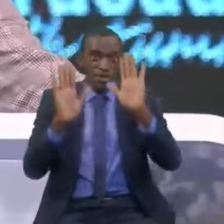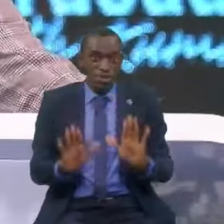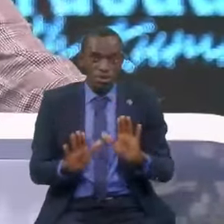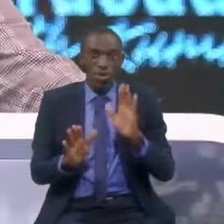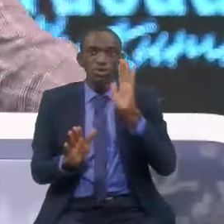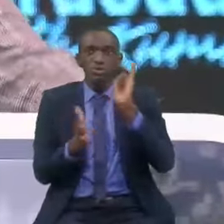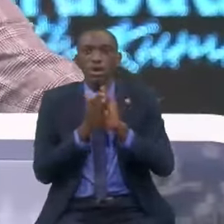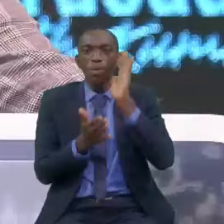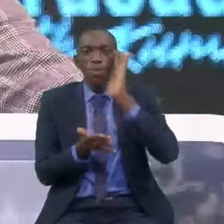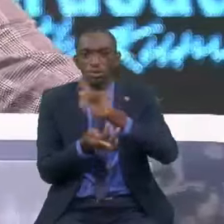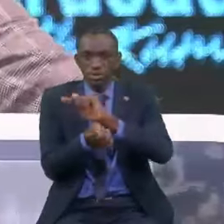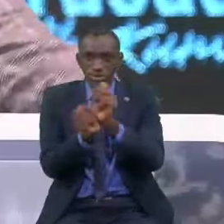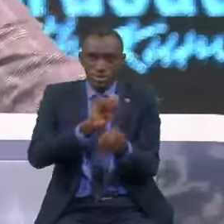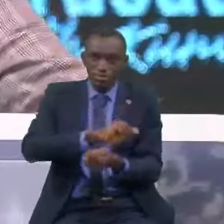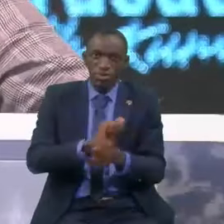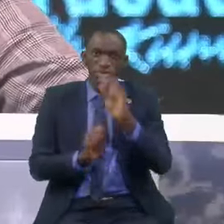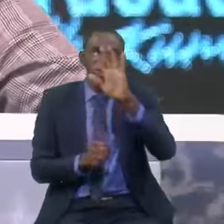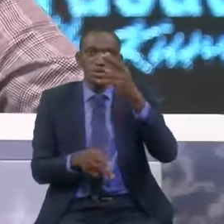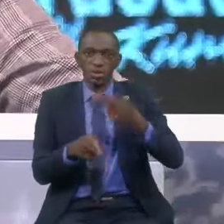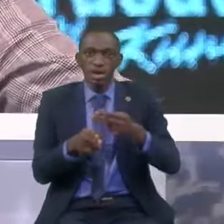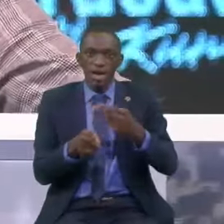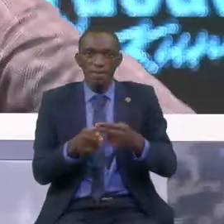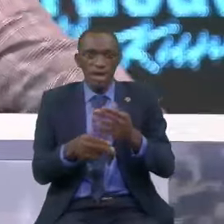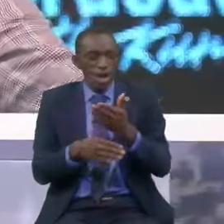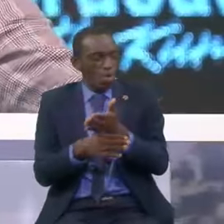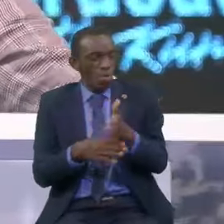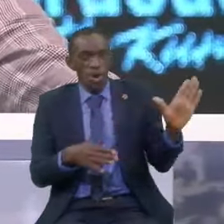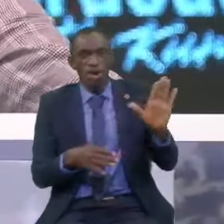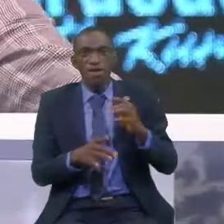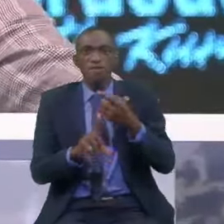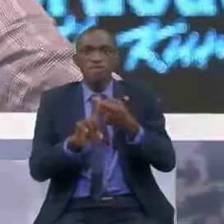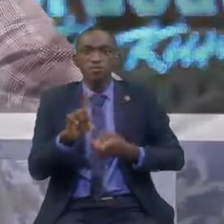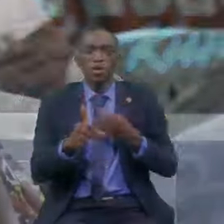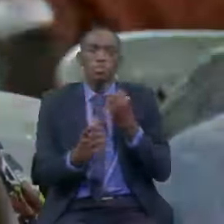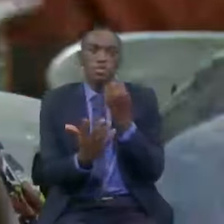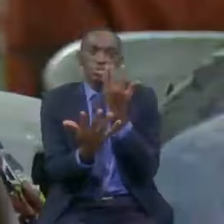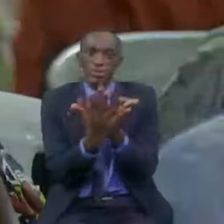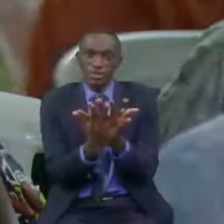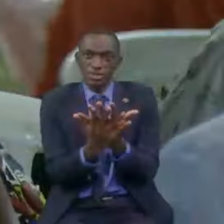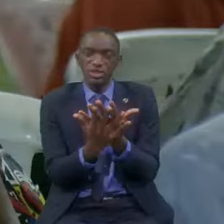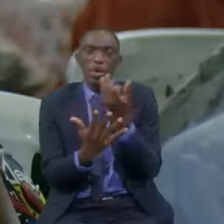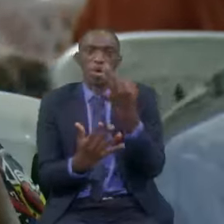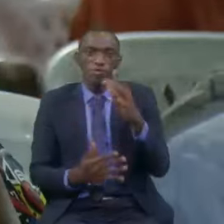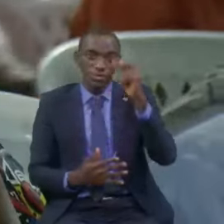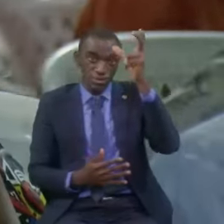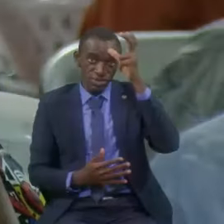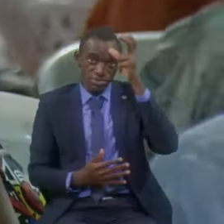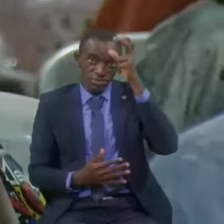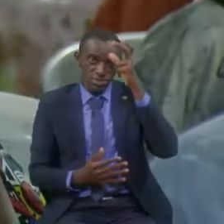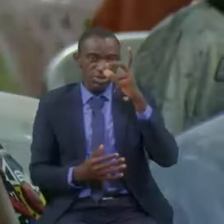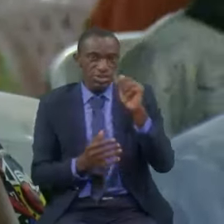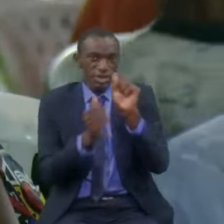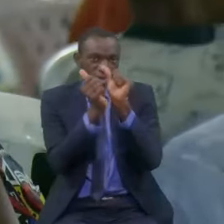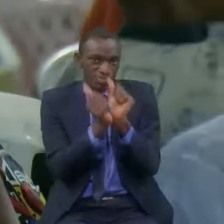name away from the prison of the devil, the captivity of the